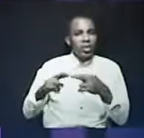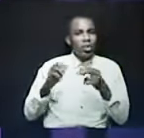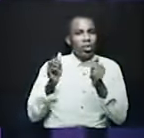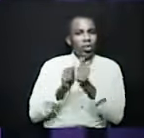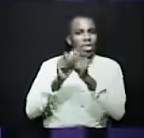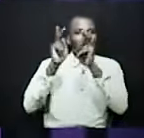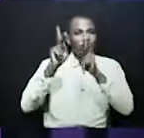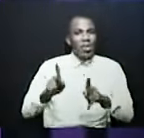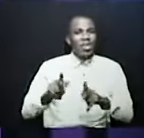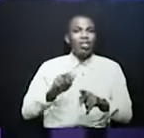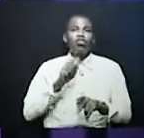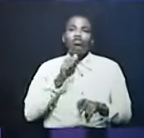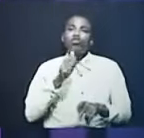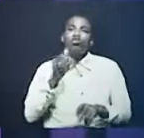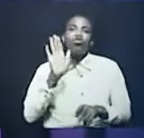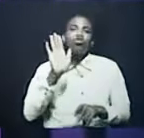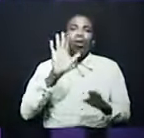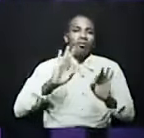non-relative.